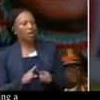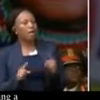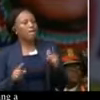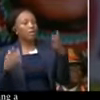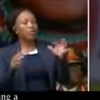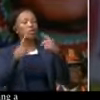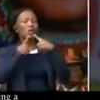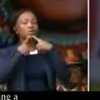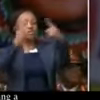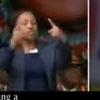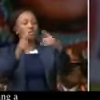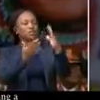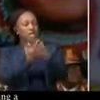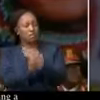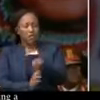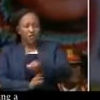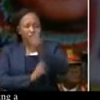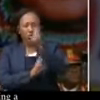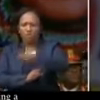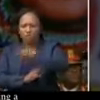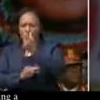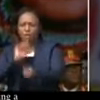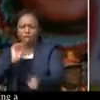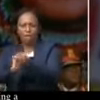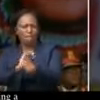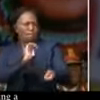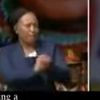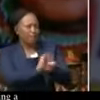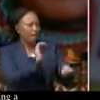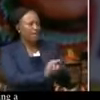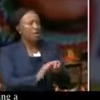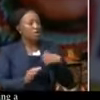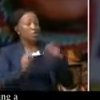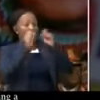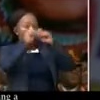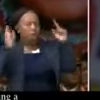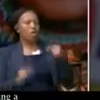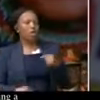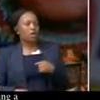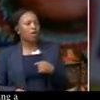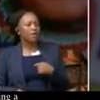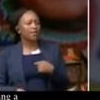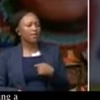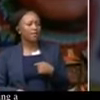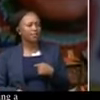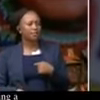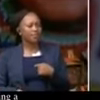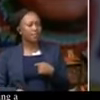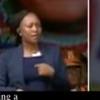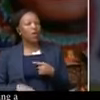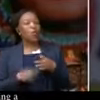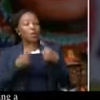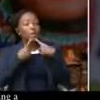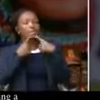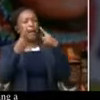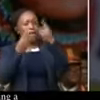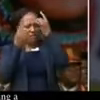mention some of these few incidences just to make them aware. We mention